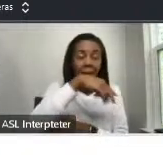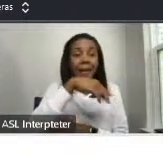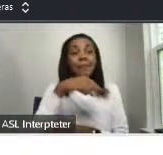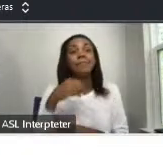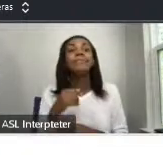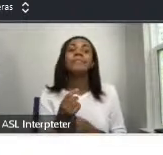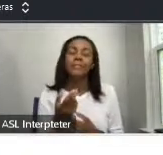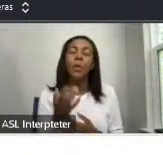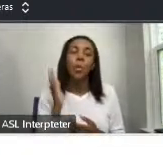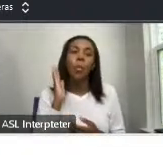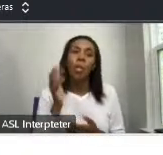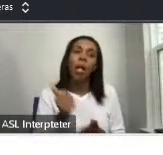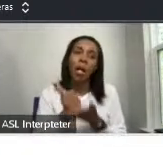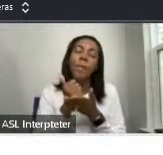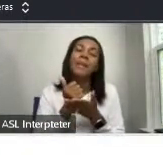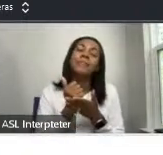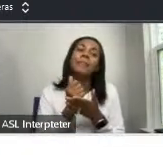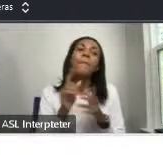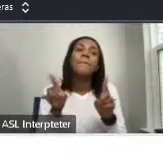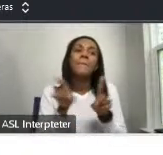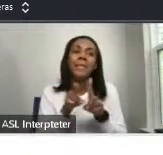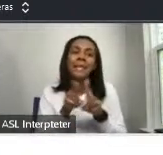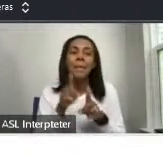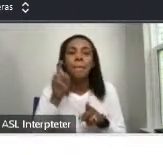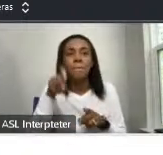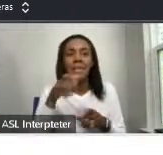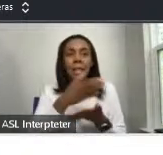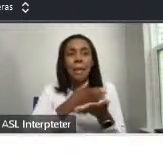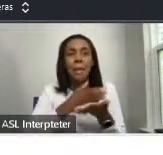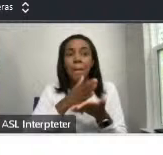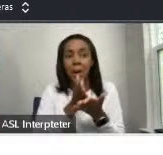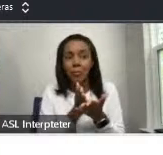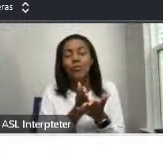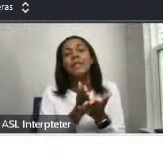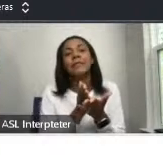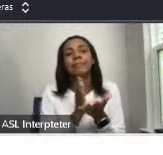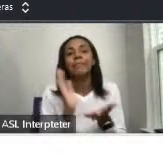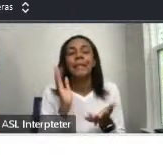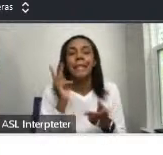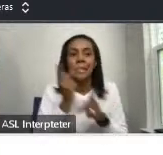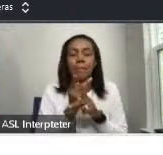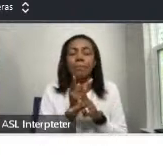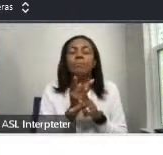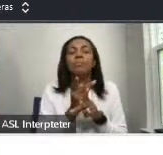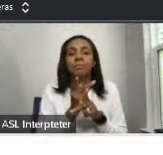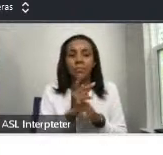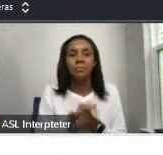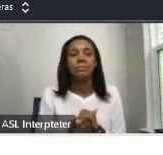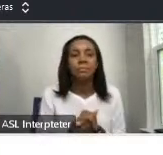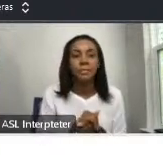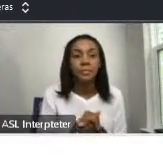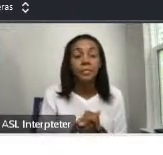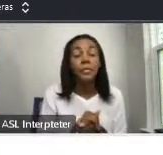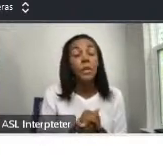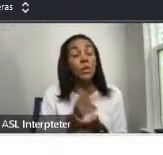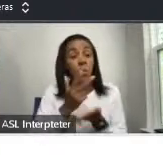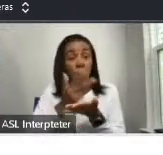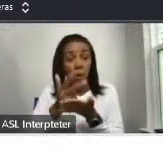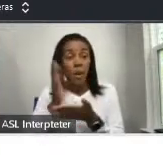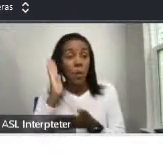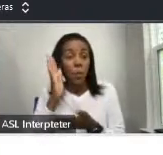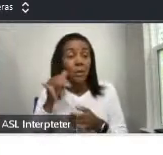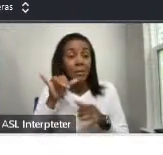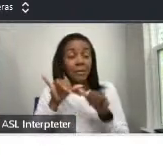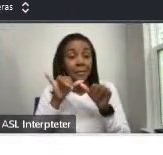and also to stay in budget. So parking adjacent to the park remains, and that is in compliance with the